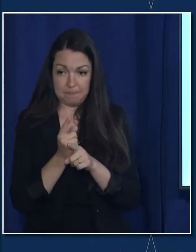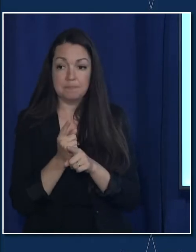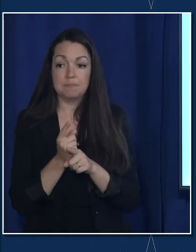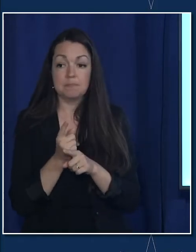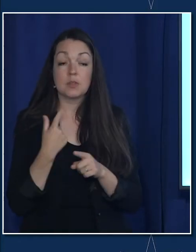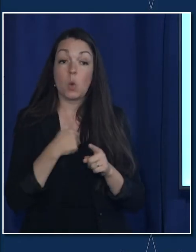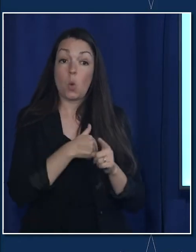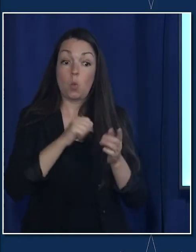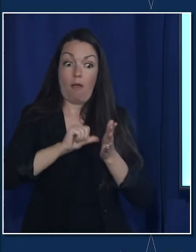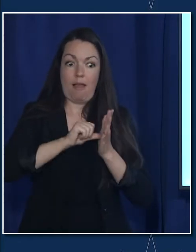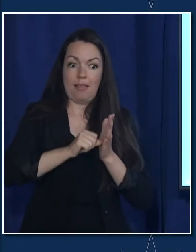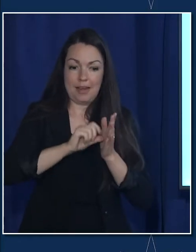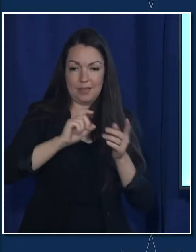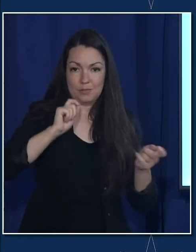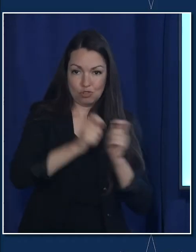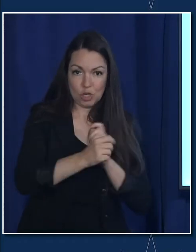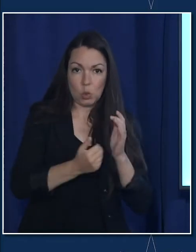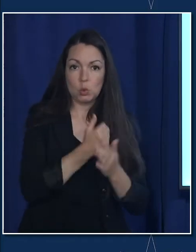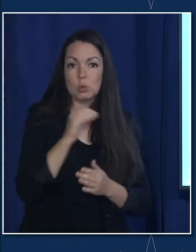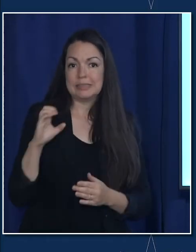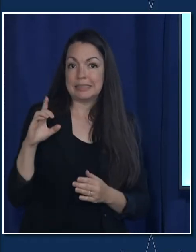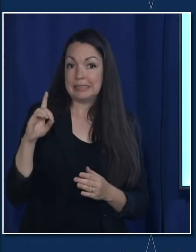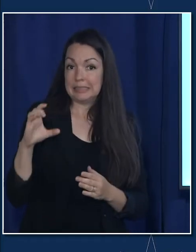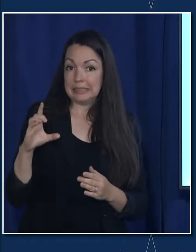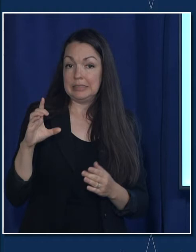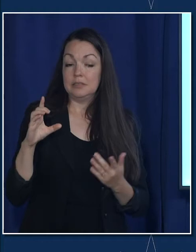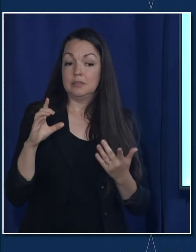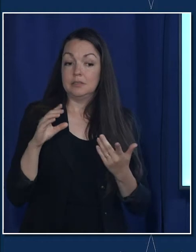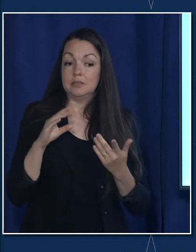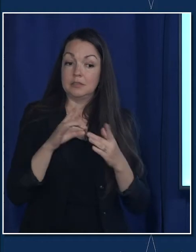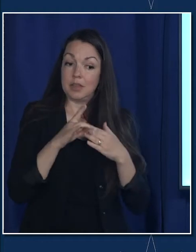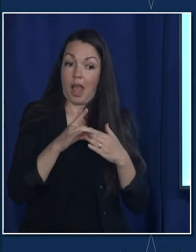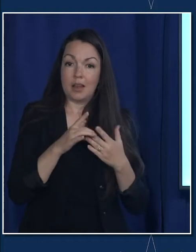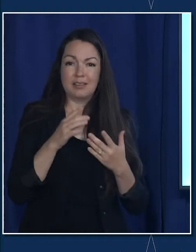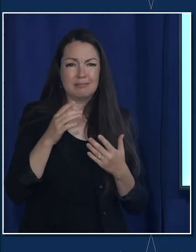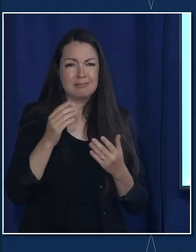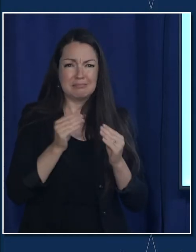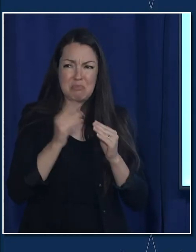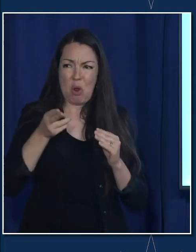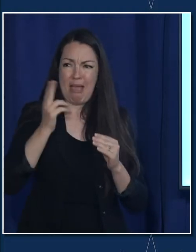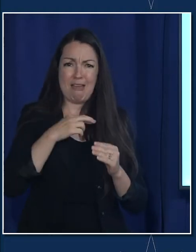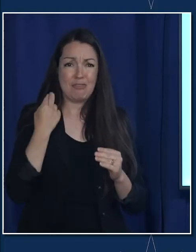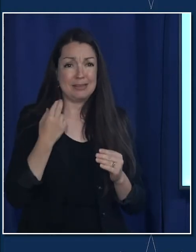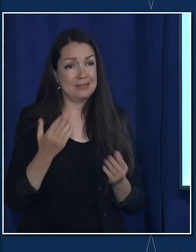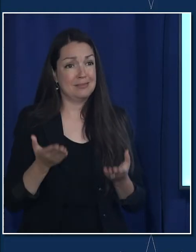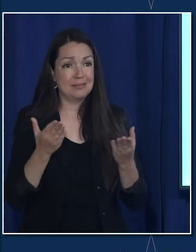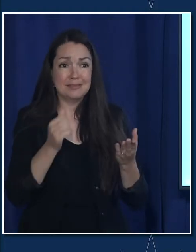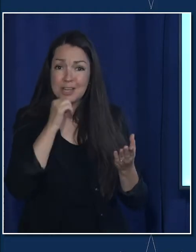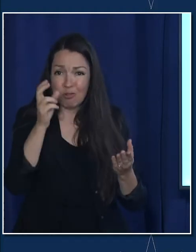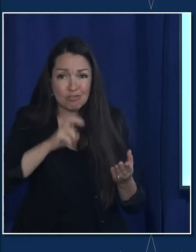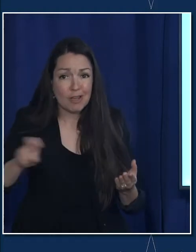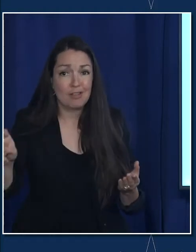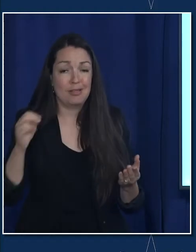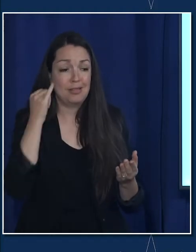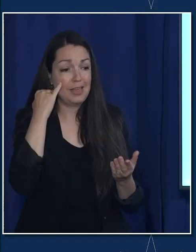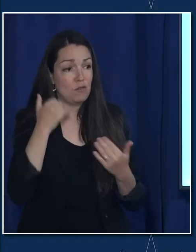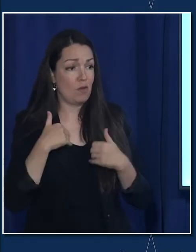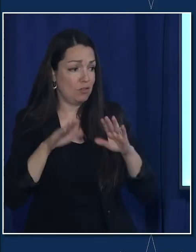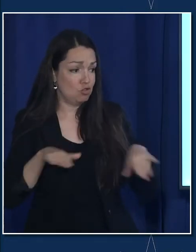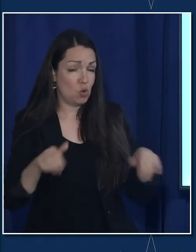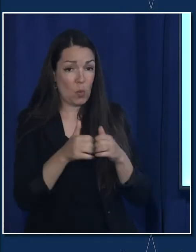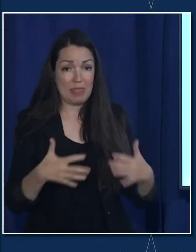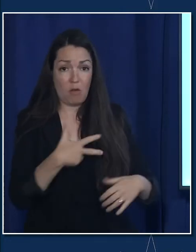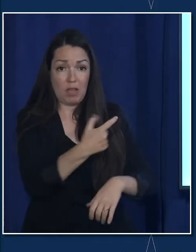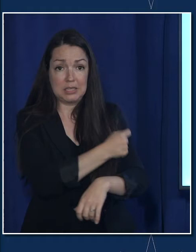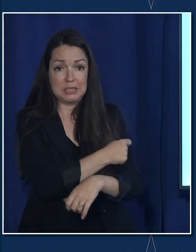highlighting this change, this new CDC guidance, and it is higher risk. I would not recommend traveling, right? If you've got unvaccinated